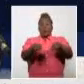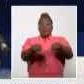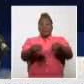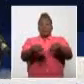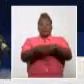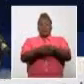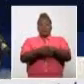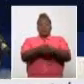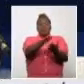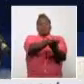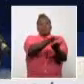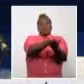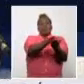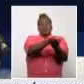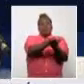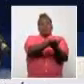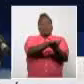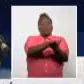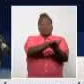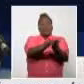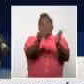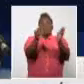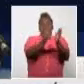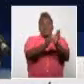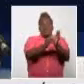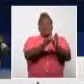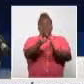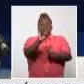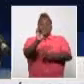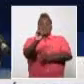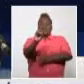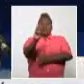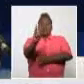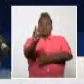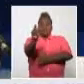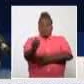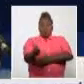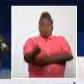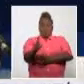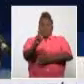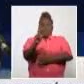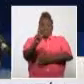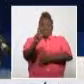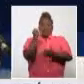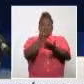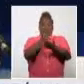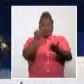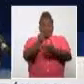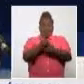of the 1,703 diagnosed patients in the country, there have been